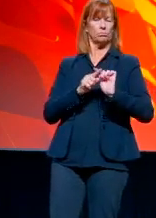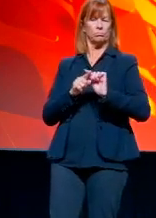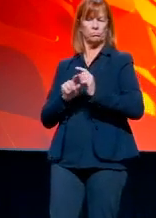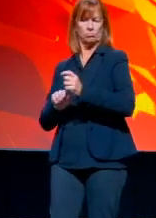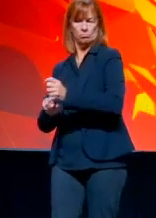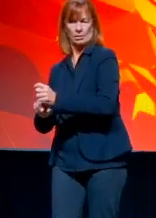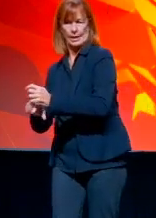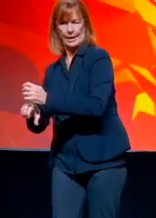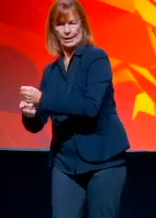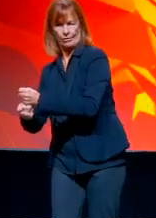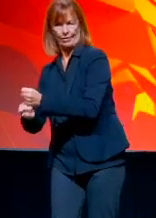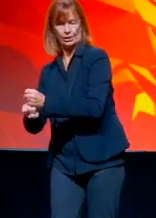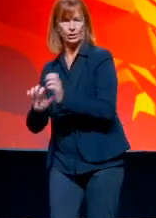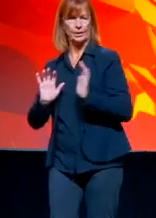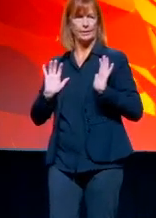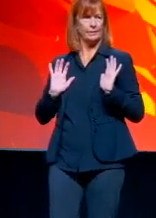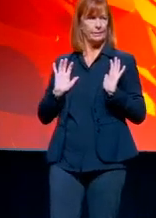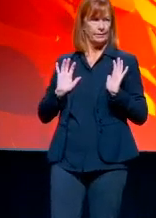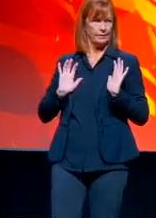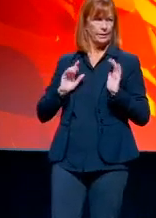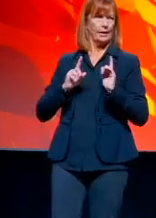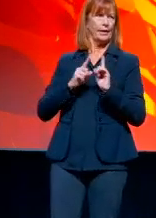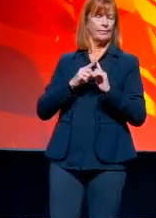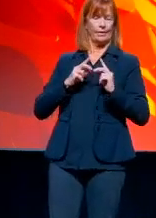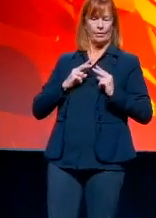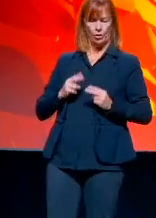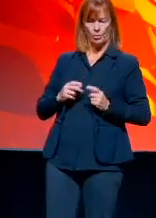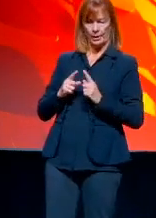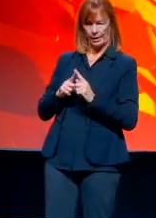And here, now the human needs decide to step in